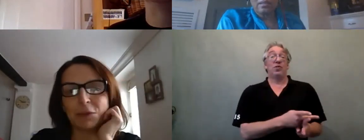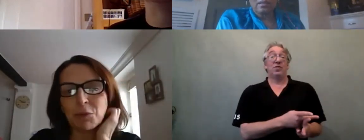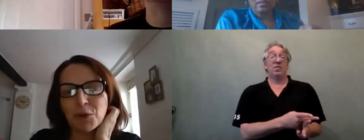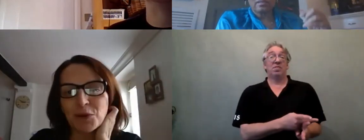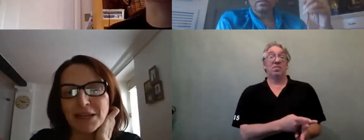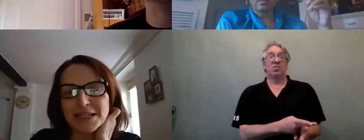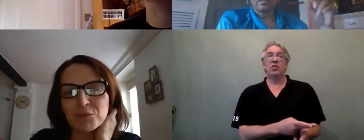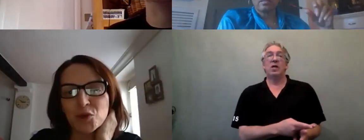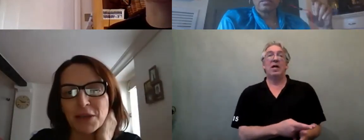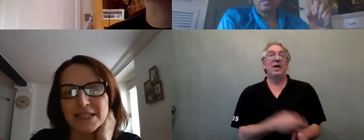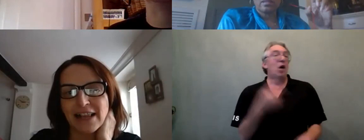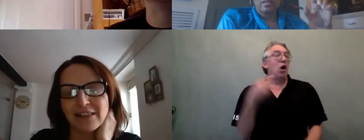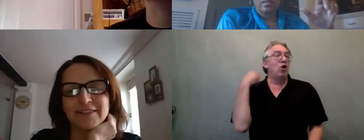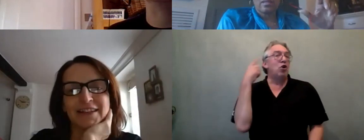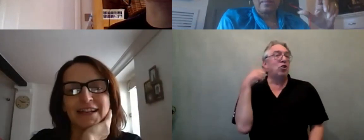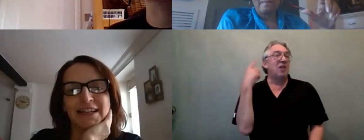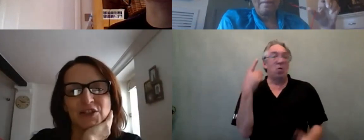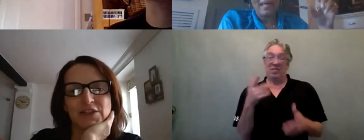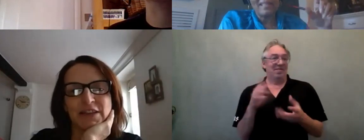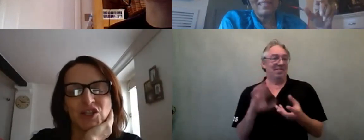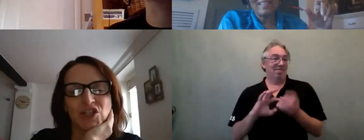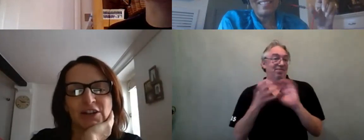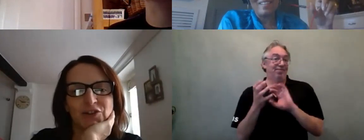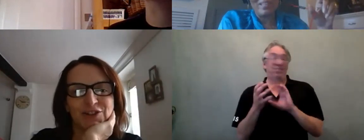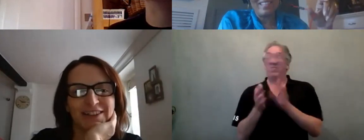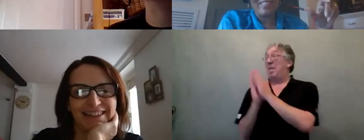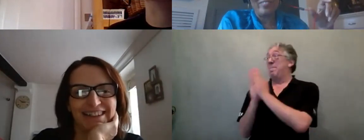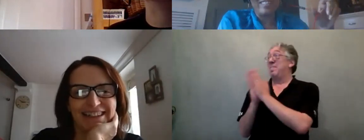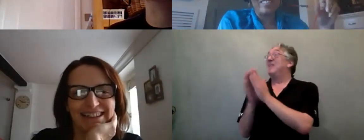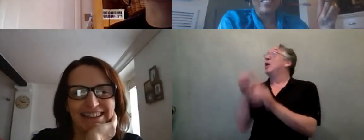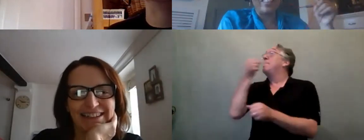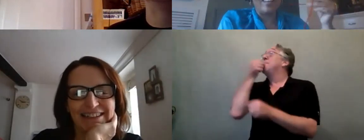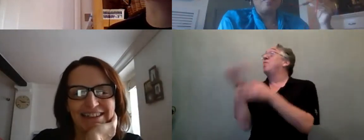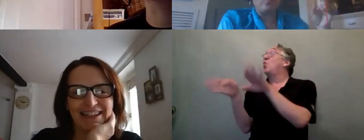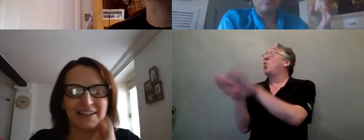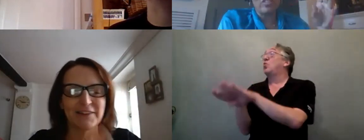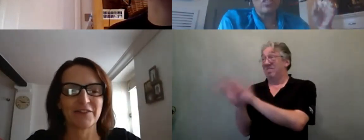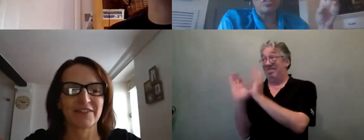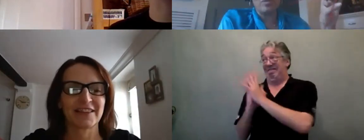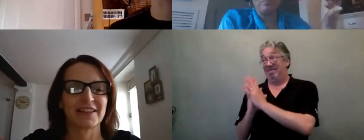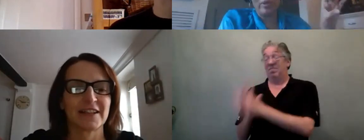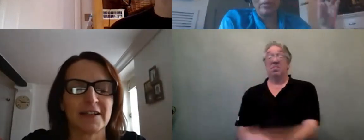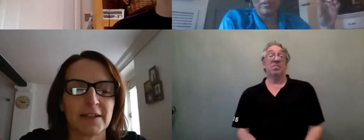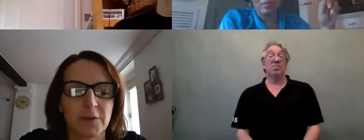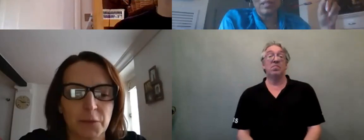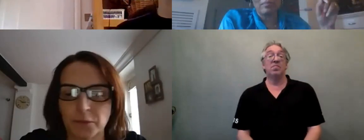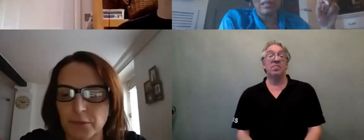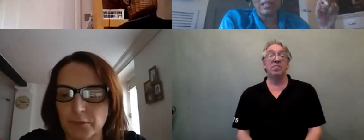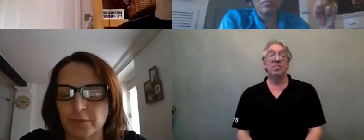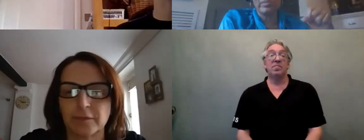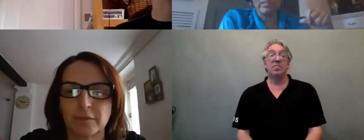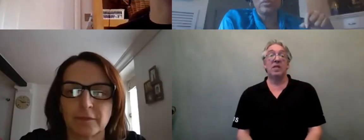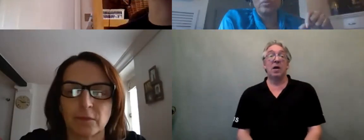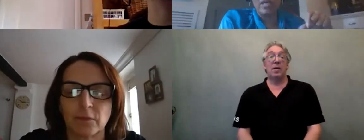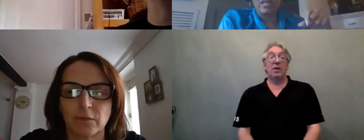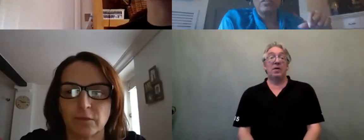Can people please mute themselves unless you still a deliberate effort to reach to employ persons with